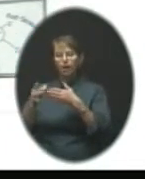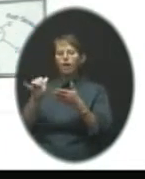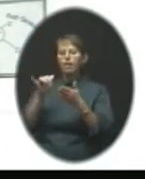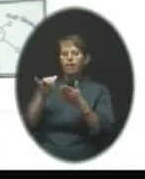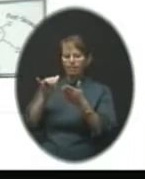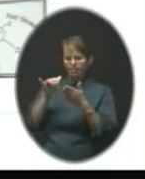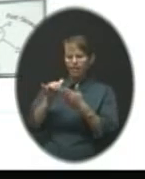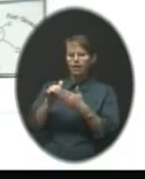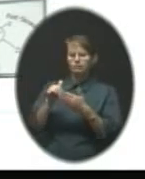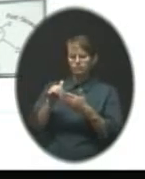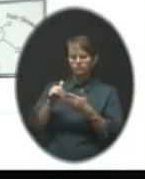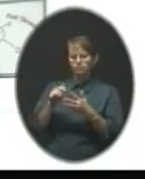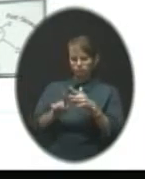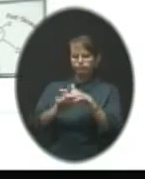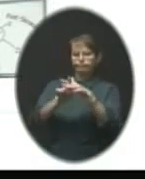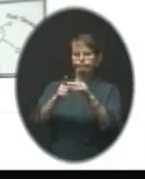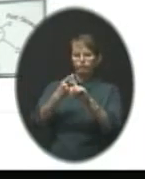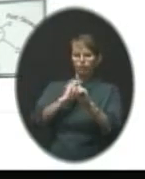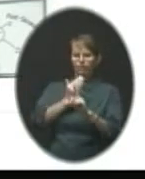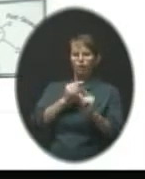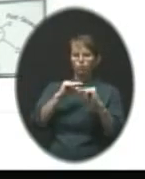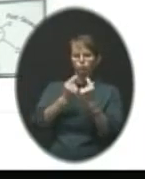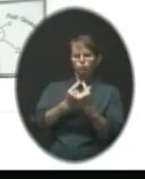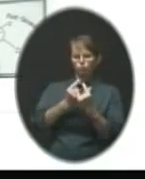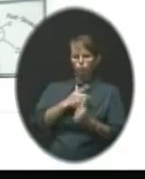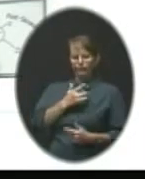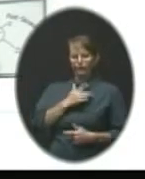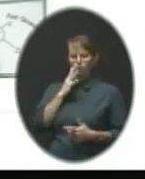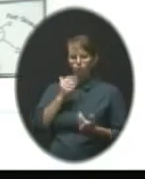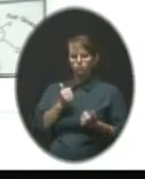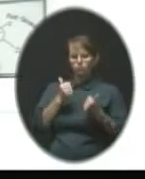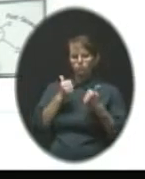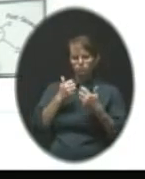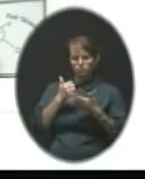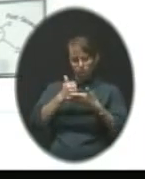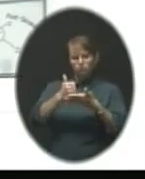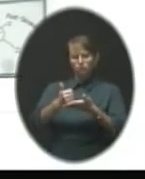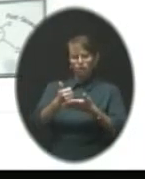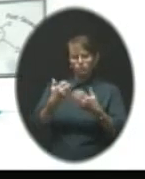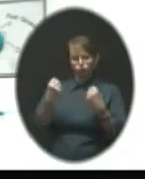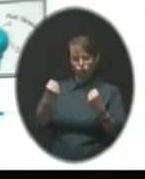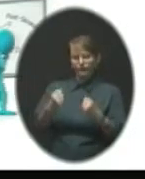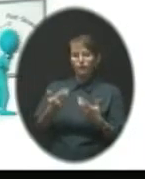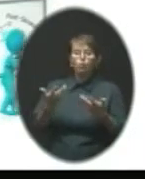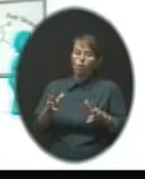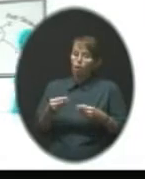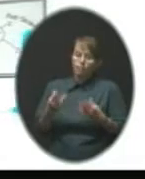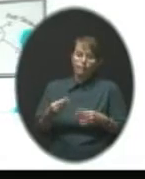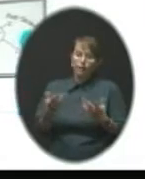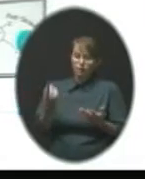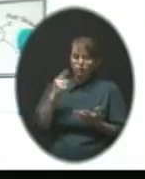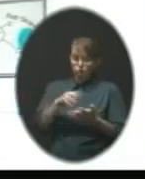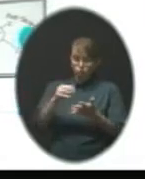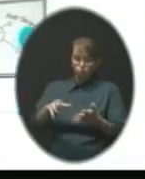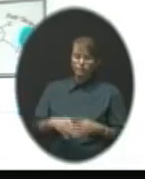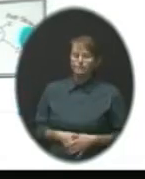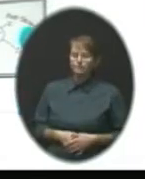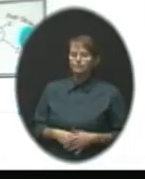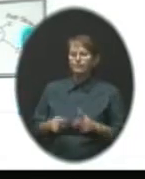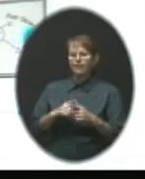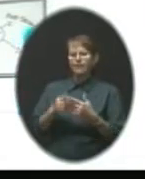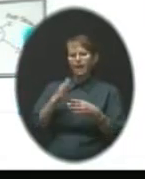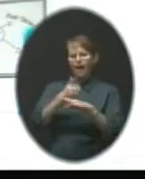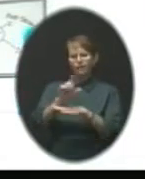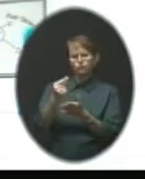that we thought that would help strengthen what we were already providing for our students. And again, many, many strengths were identified. And then